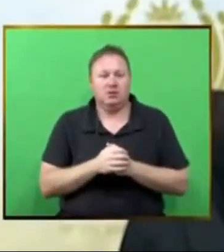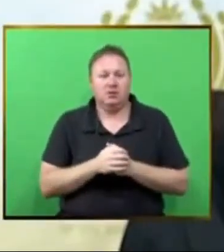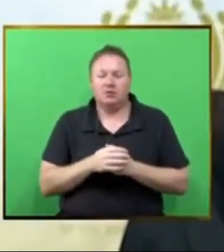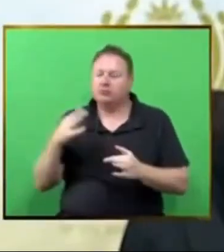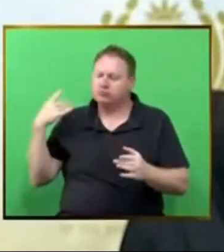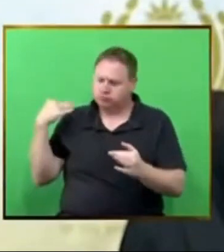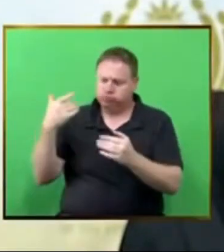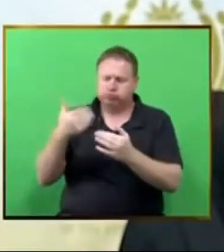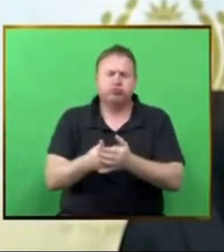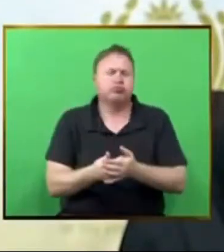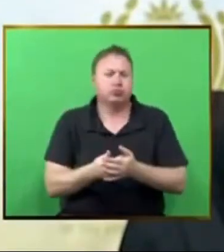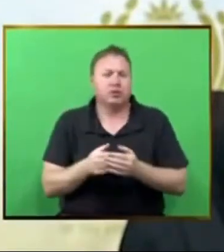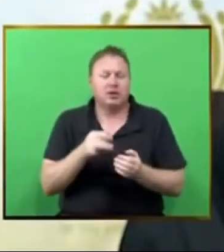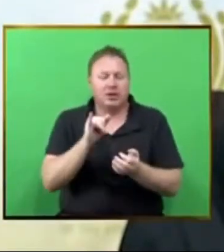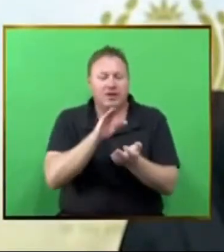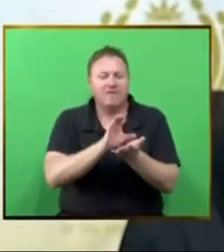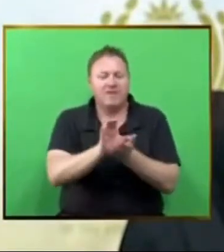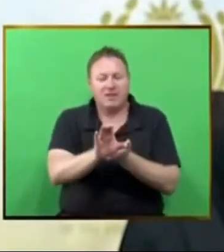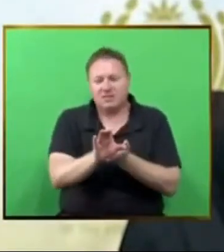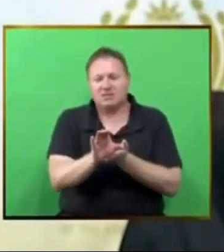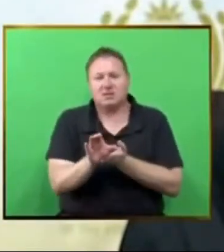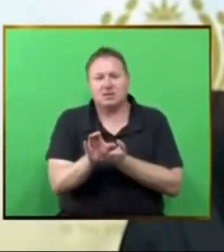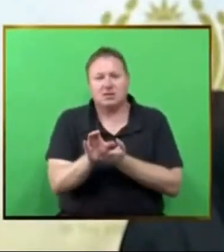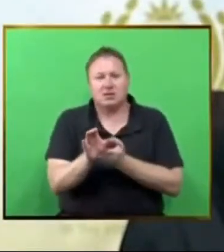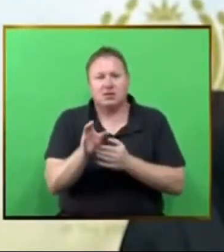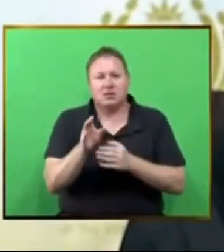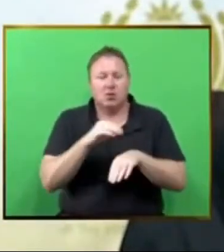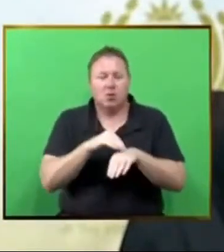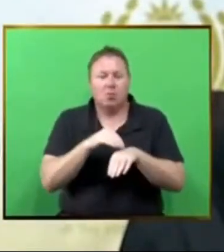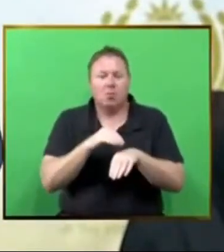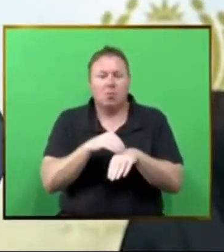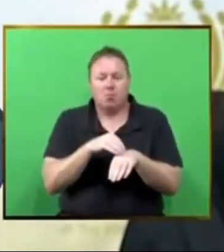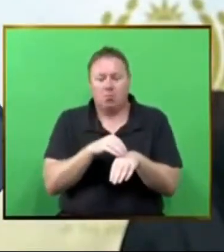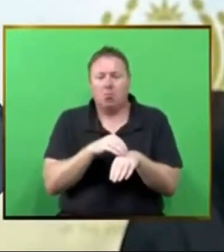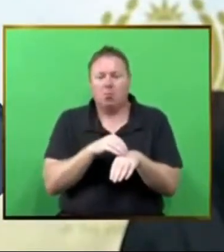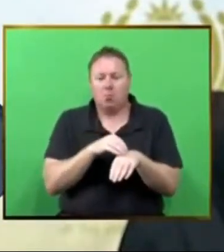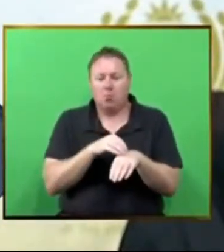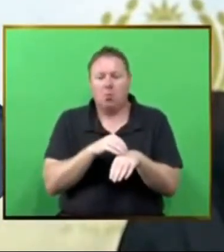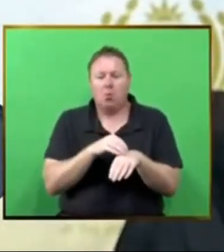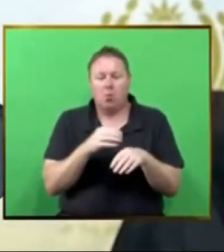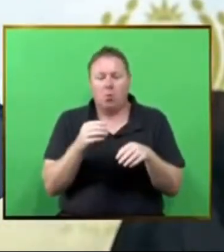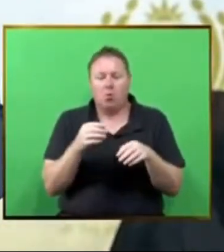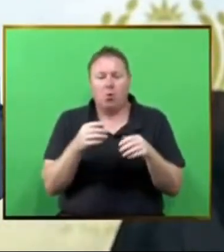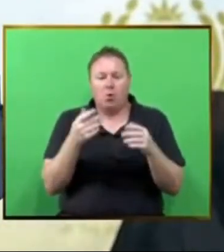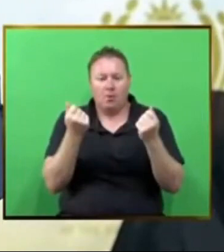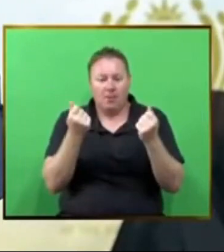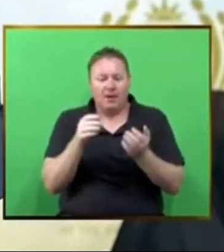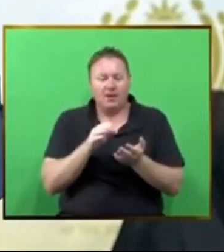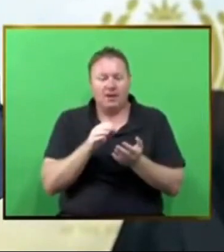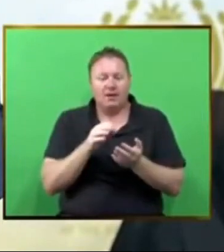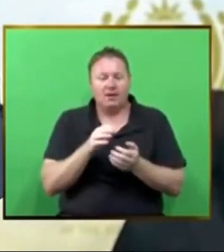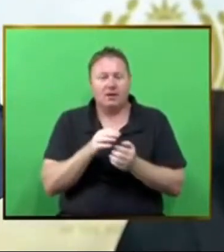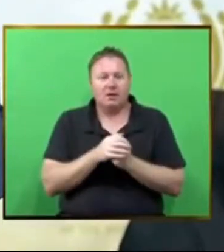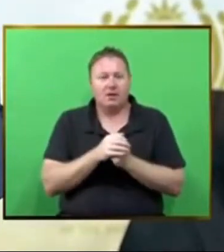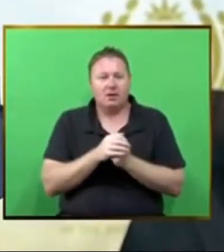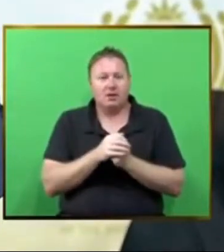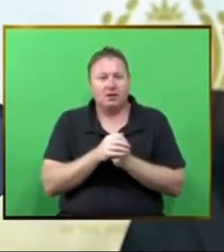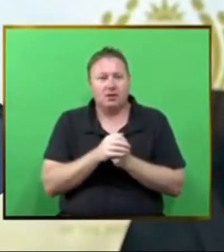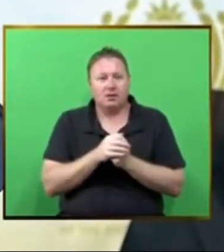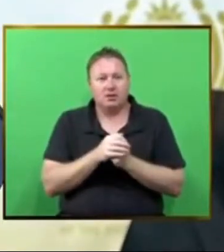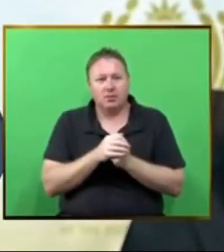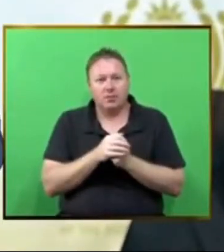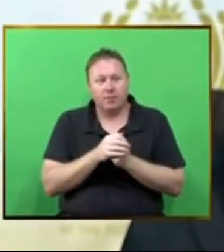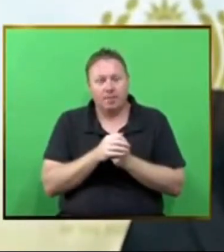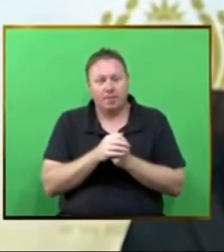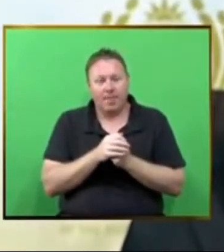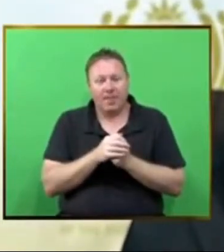been able to reverse some of the fiscal consolidation announced at the time of the medium-term budget policy statement.